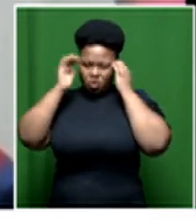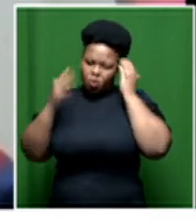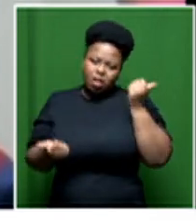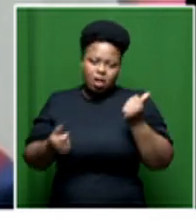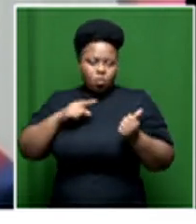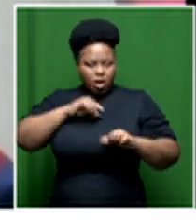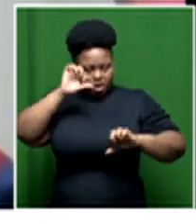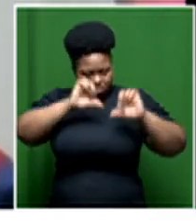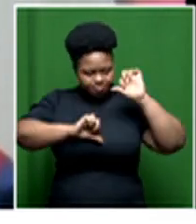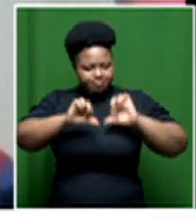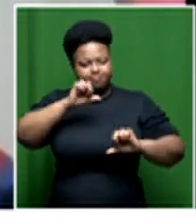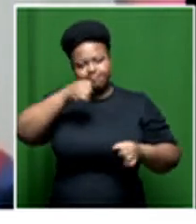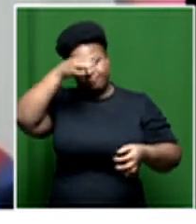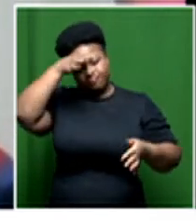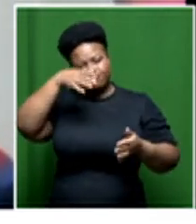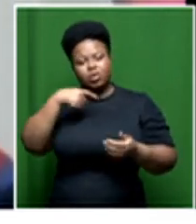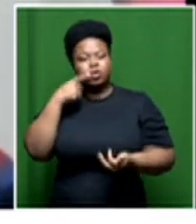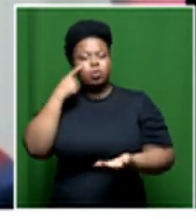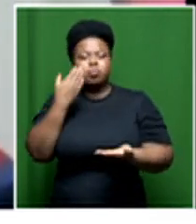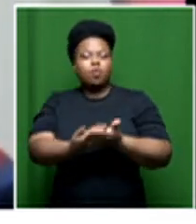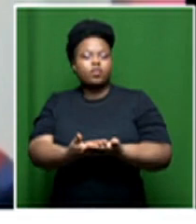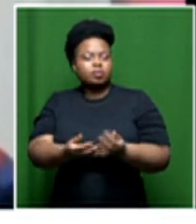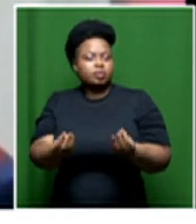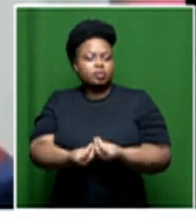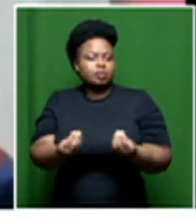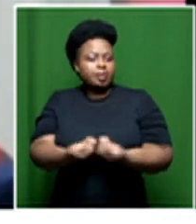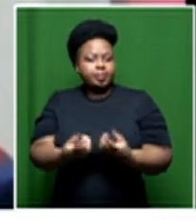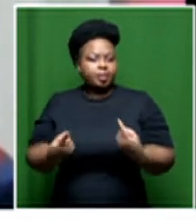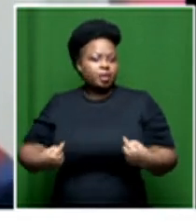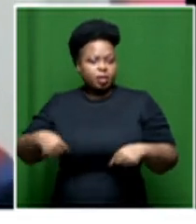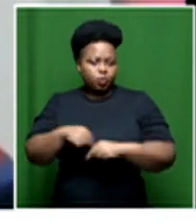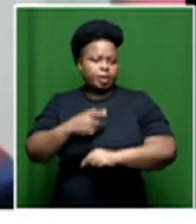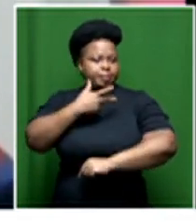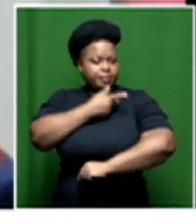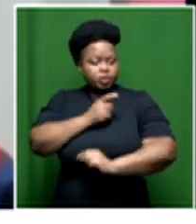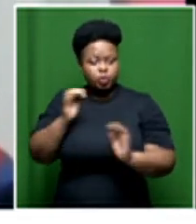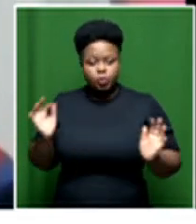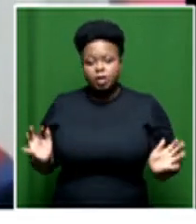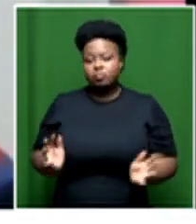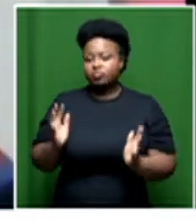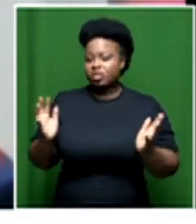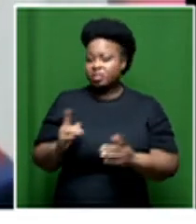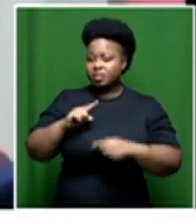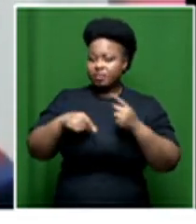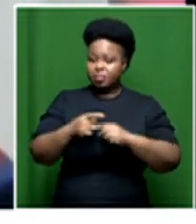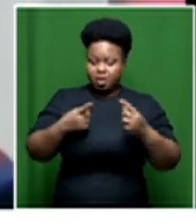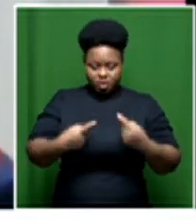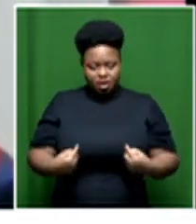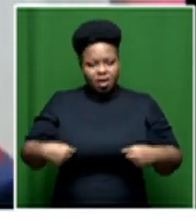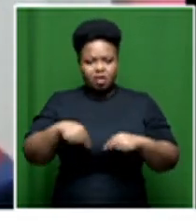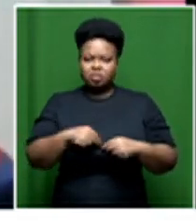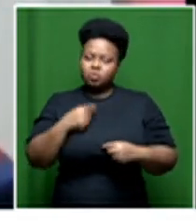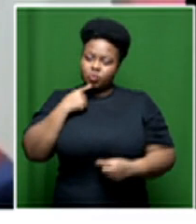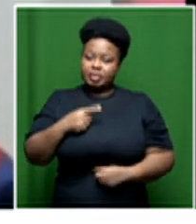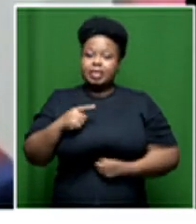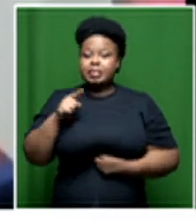been scientifically proven, and it's something that must be taken, and we'll have to encourage. If it was about us, we would have made it